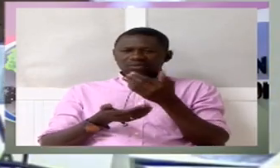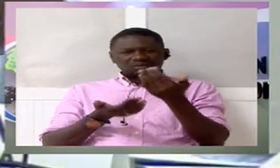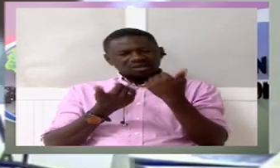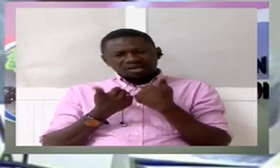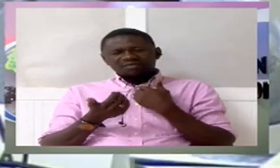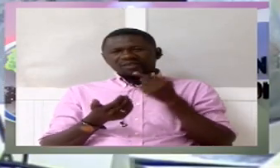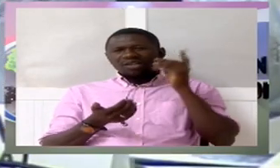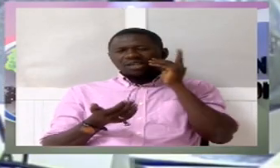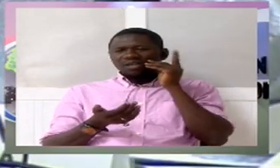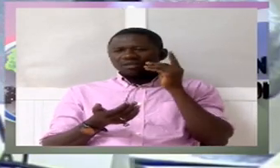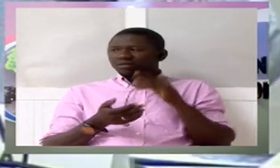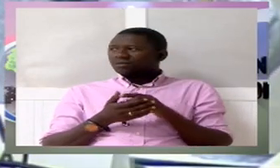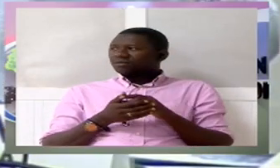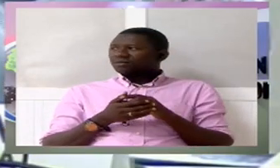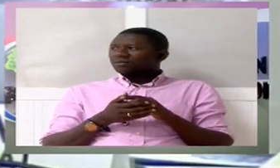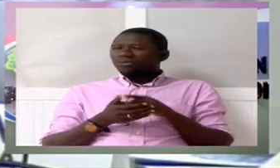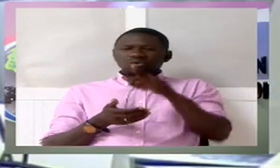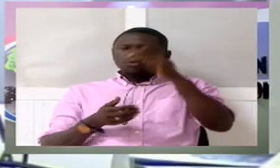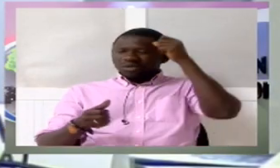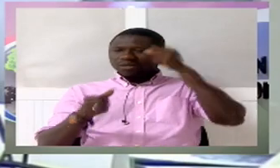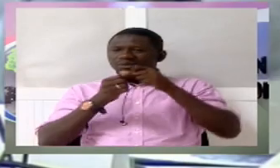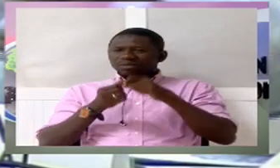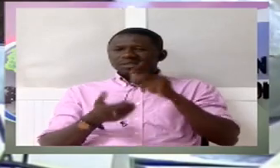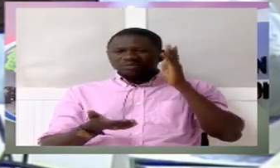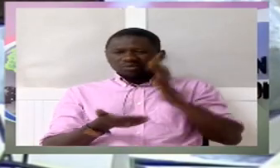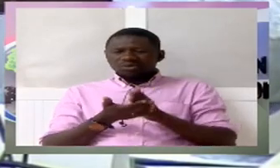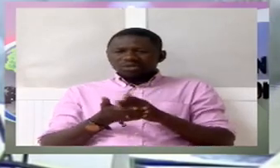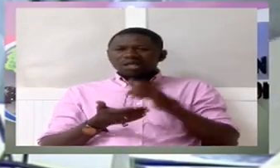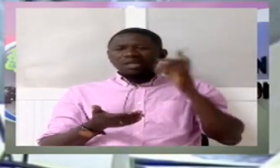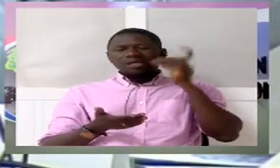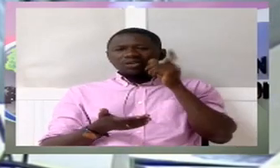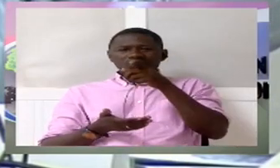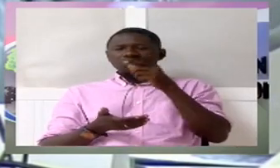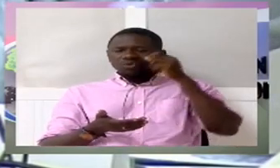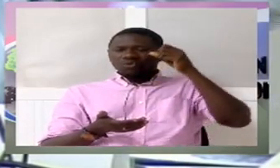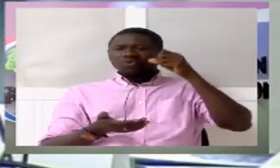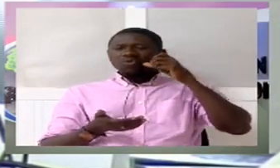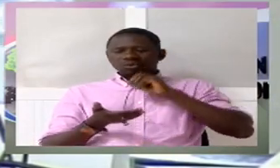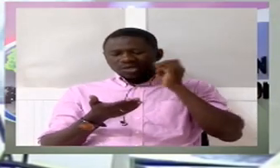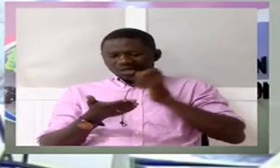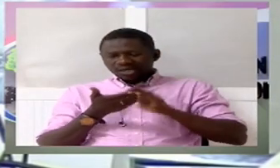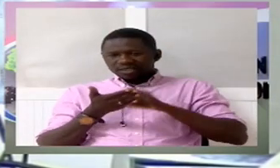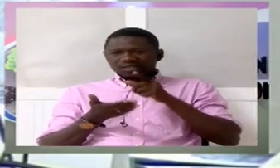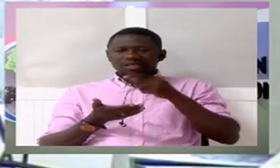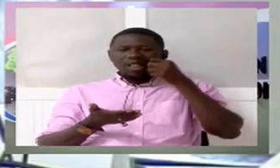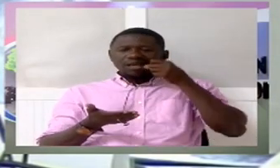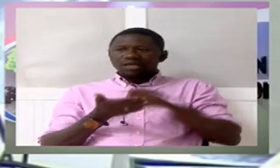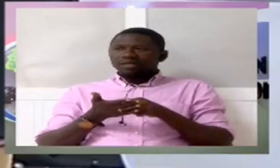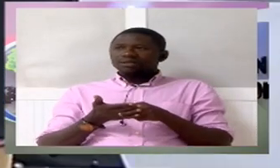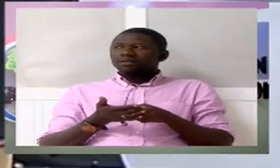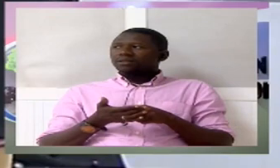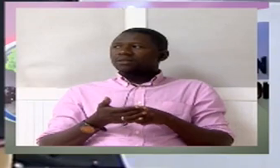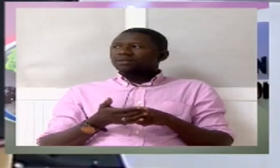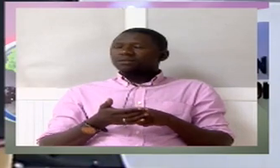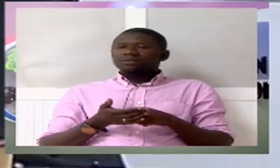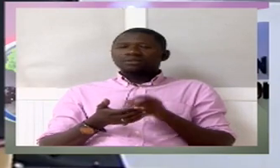Do you recall the exact date you wrote this letter? To Yaya Jame? The open letter.